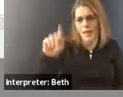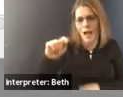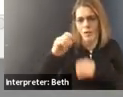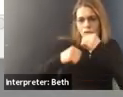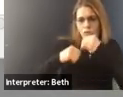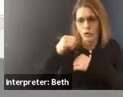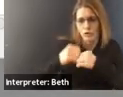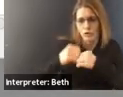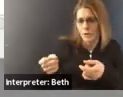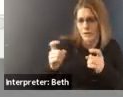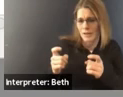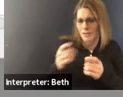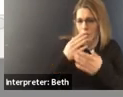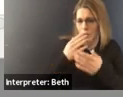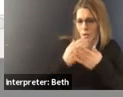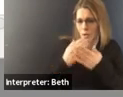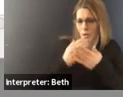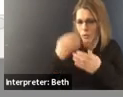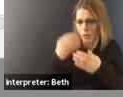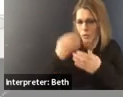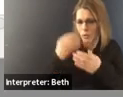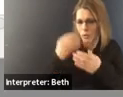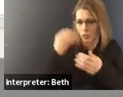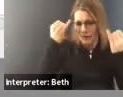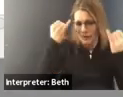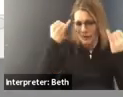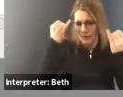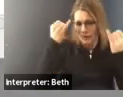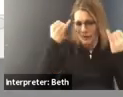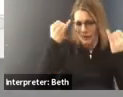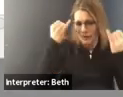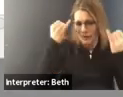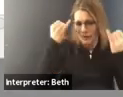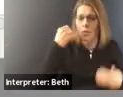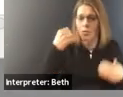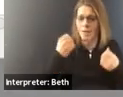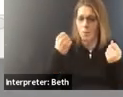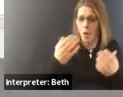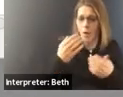I've got multiple pieces like this, where I've got,